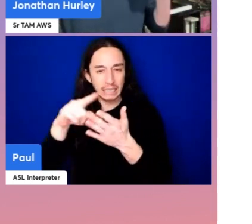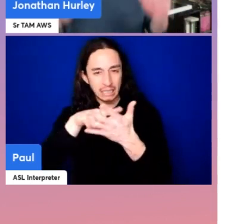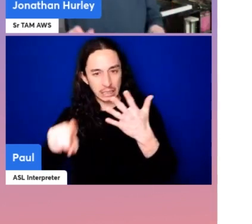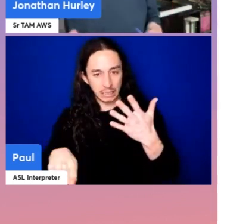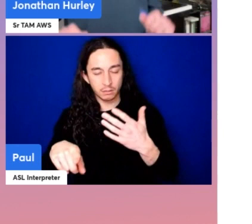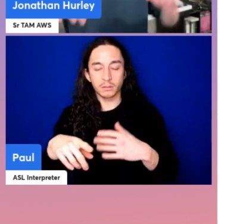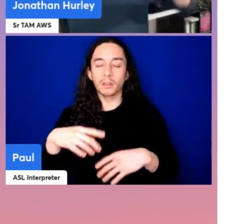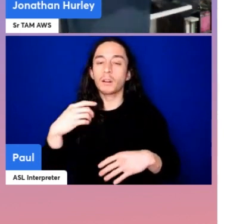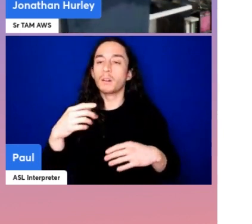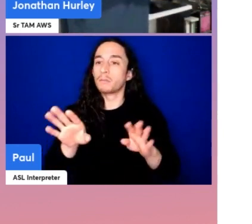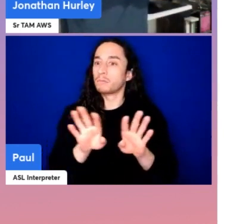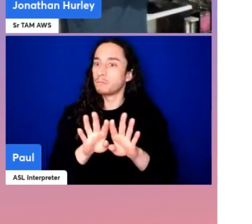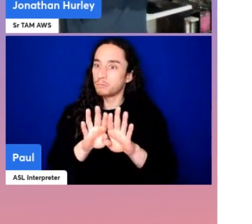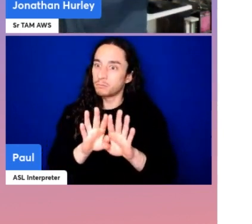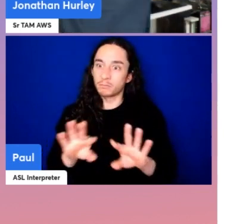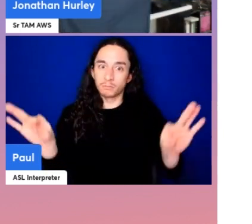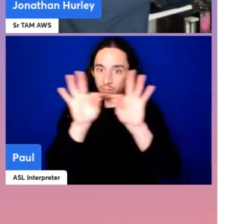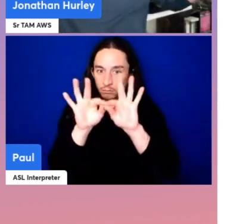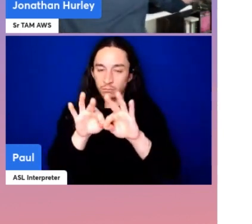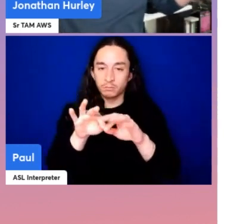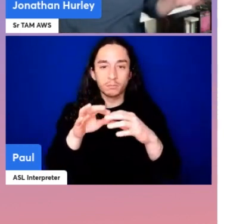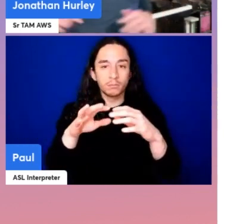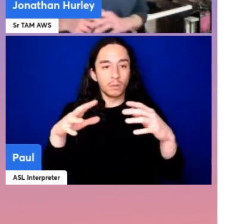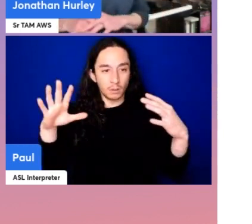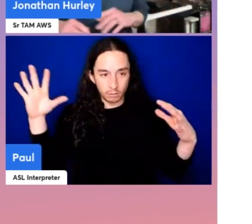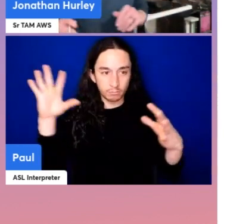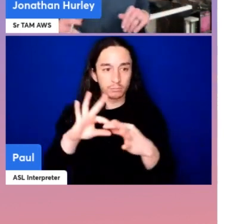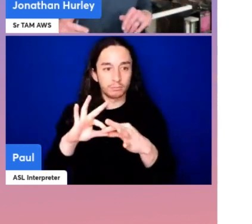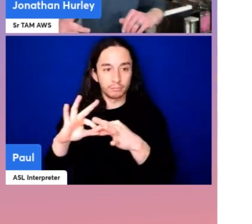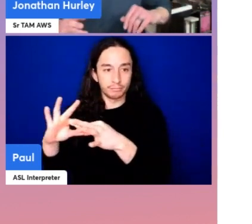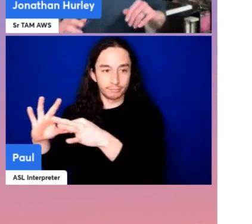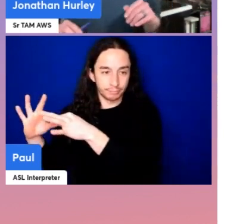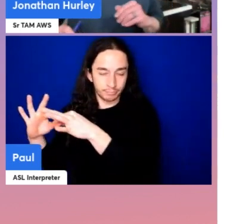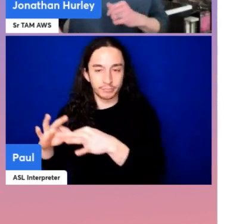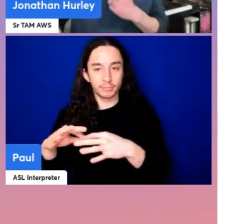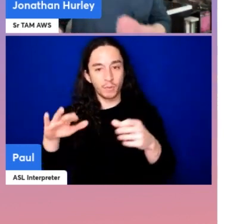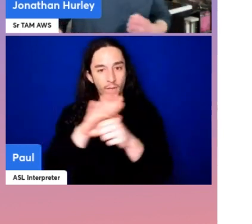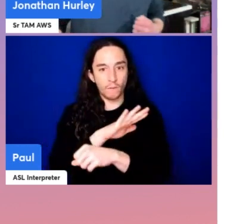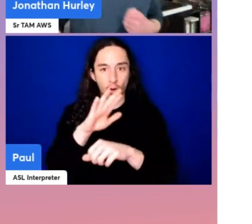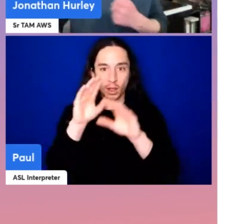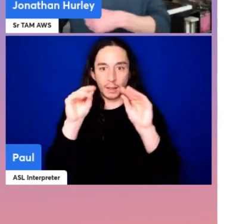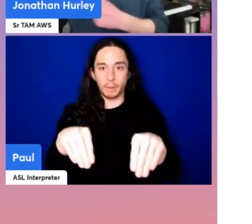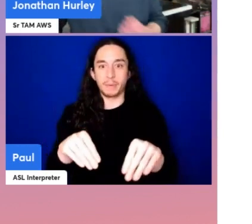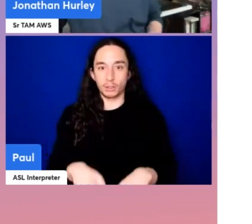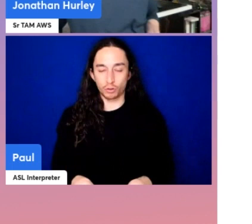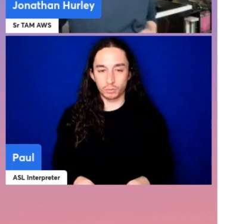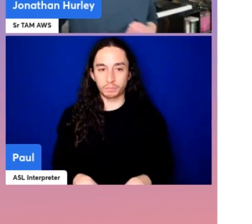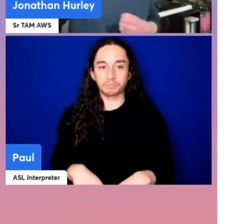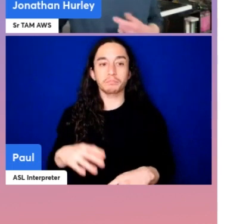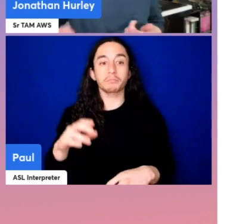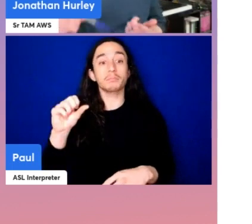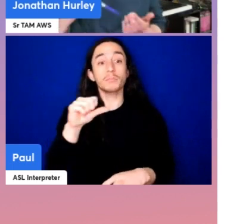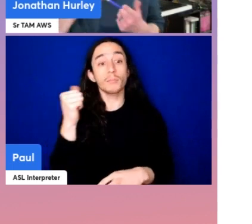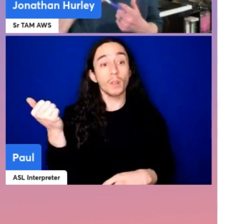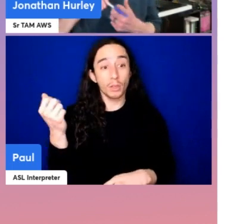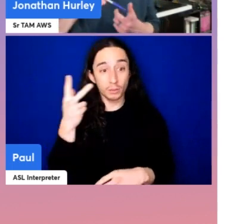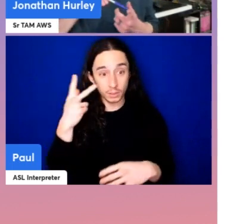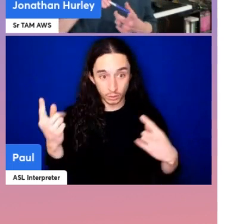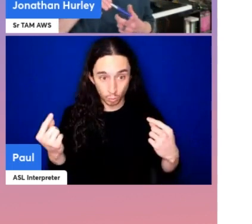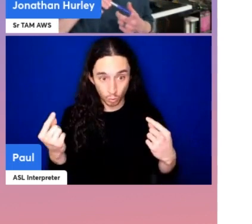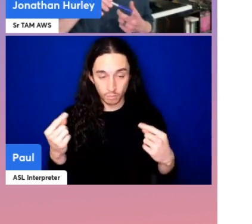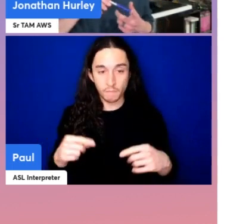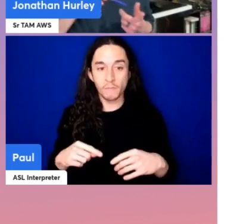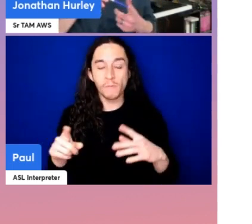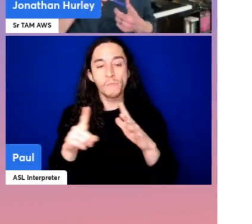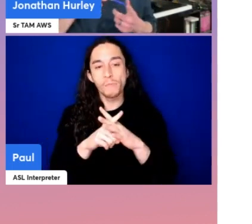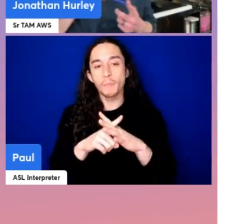absolutely critical that they tie all the way through this implementation. Another one that we'll see here coming up is